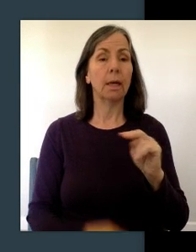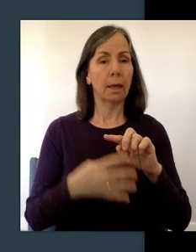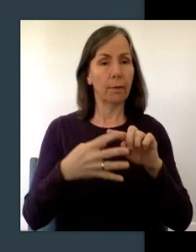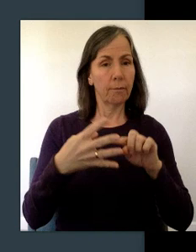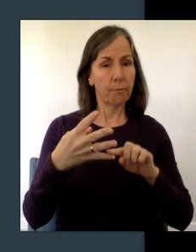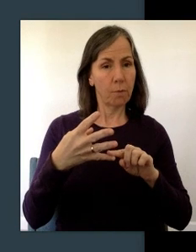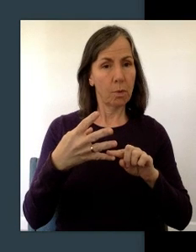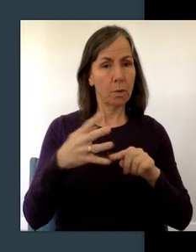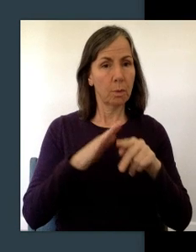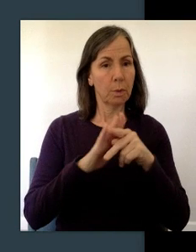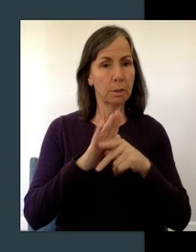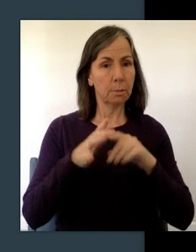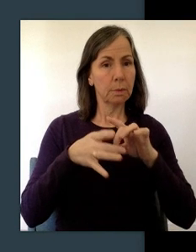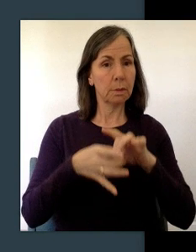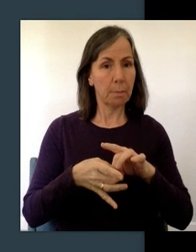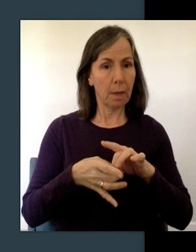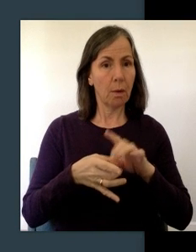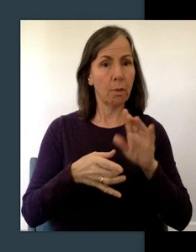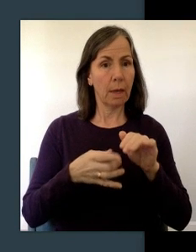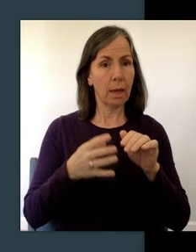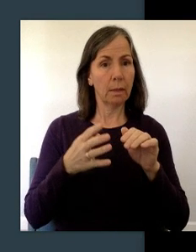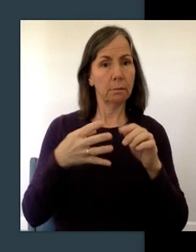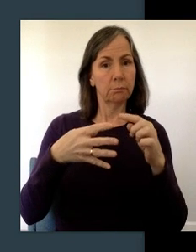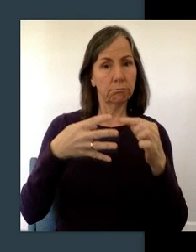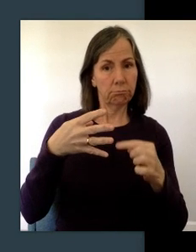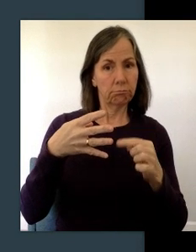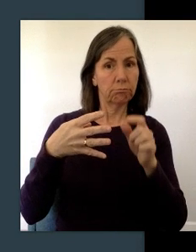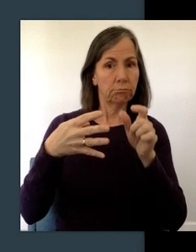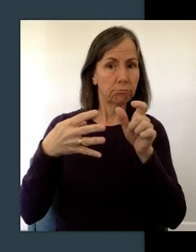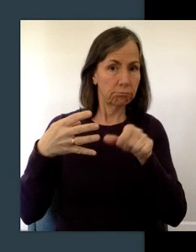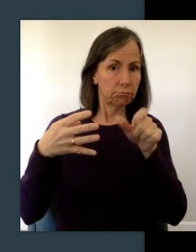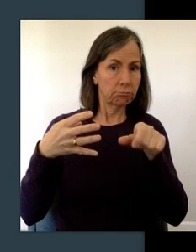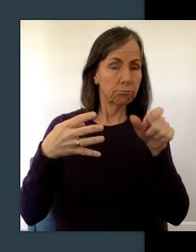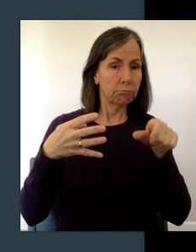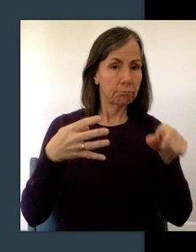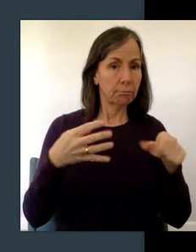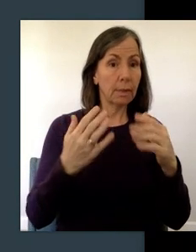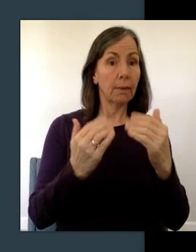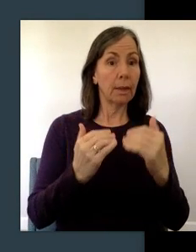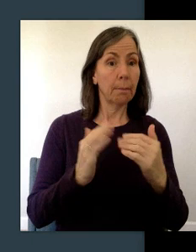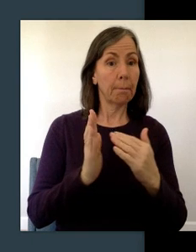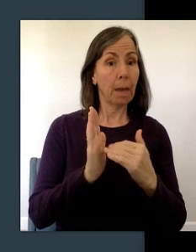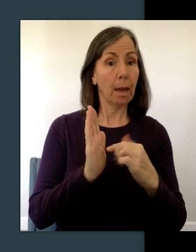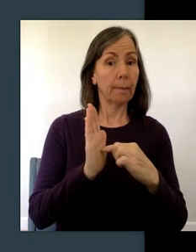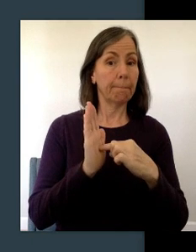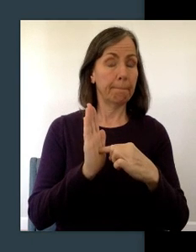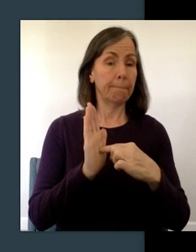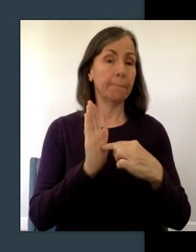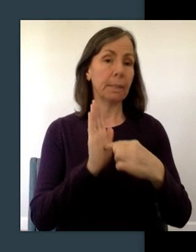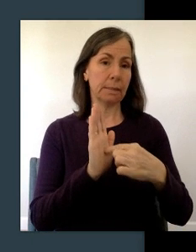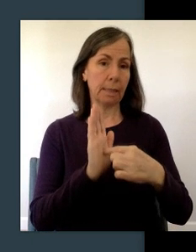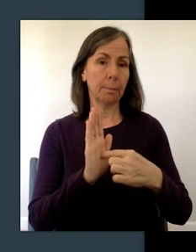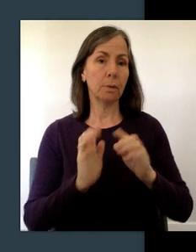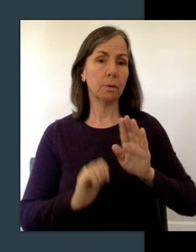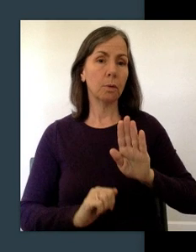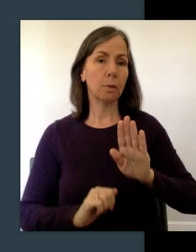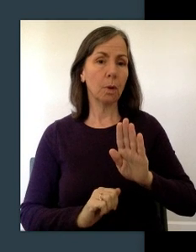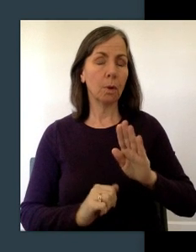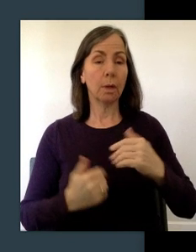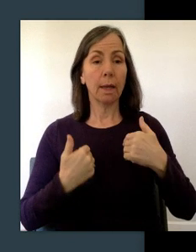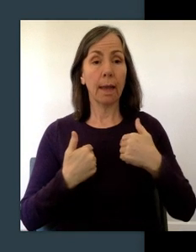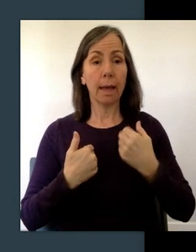of evolution, and then giving an example of your own, of an animal or a plant.